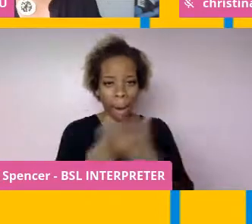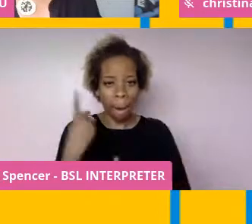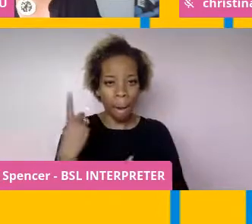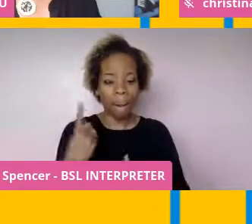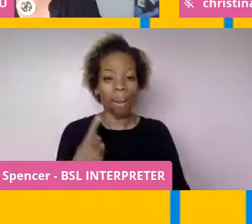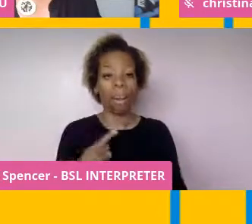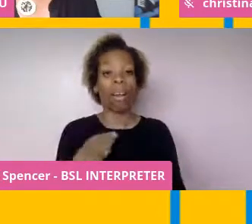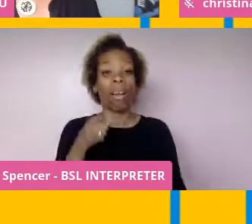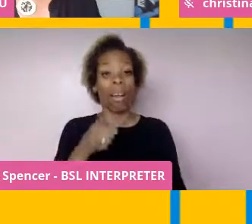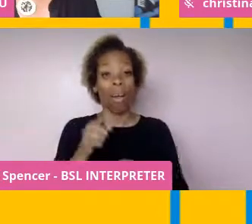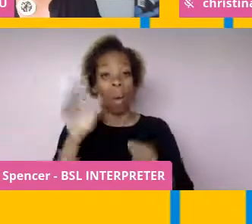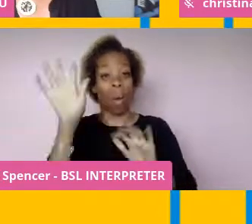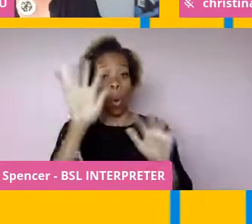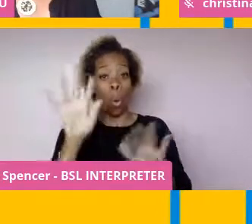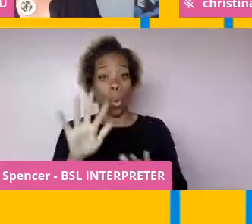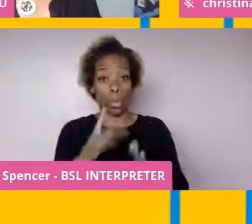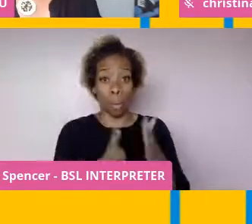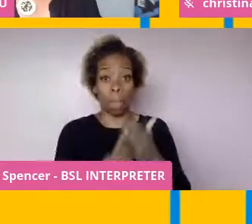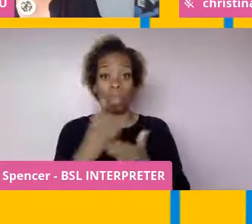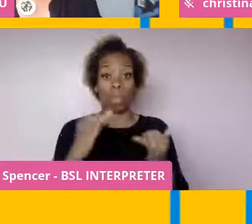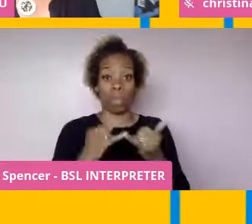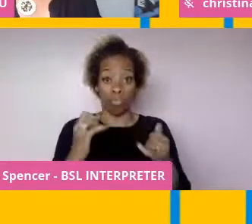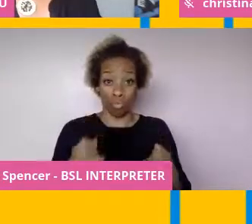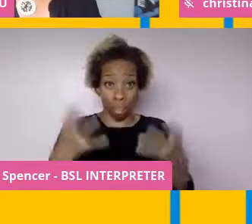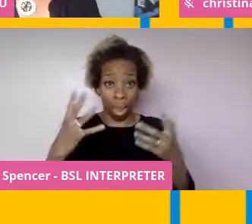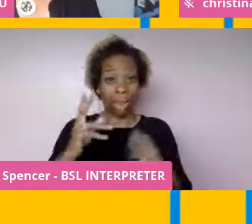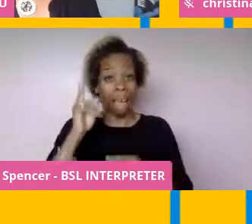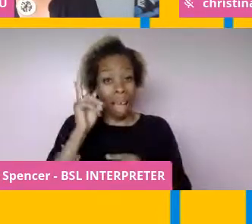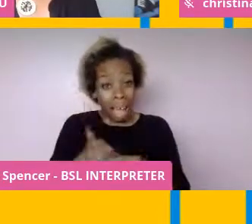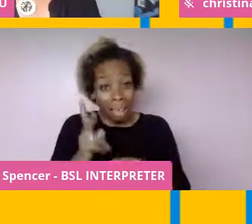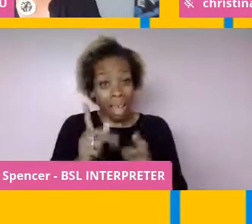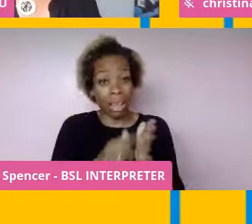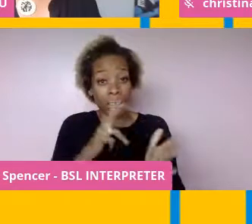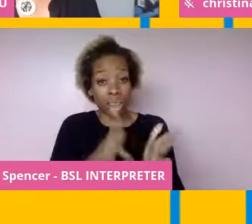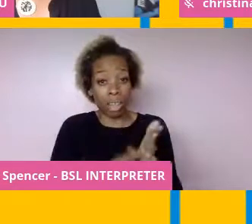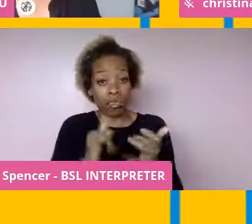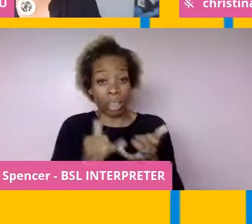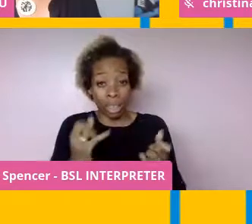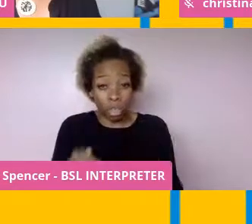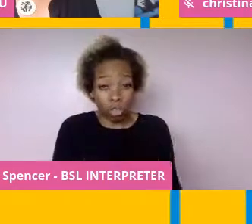the autumn, then again in January, and then again there was some more in March.